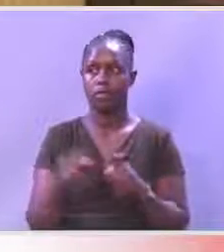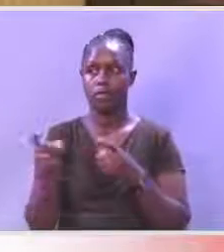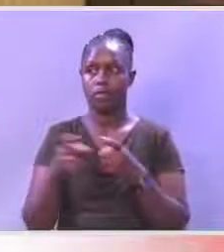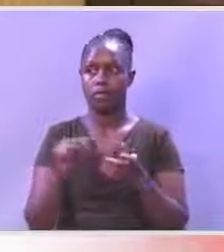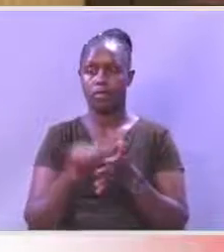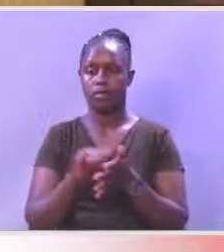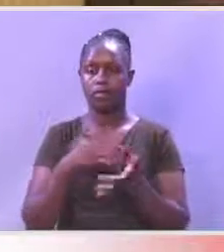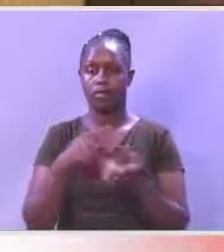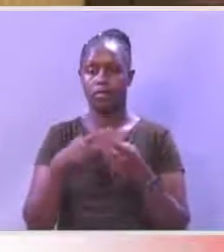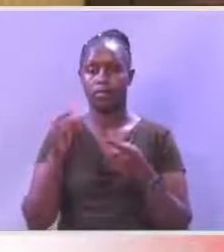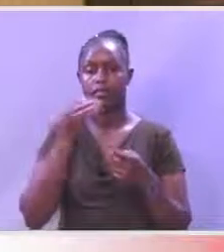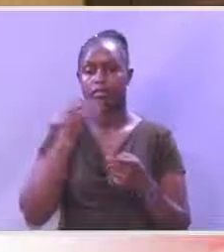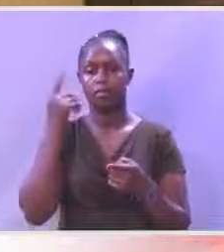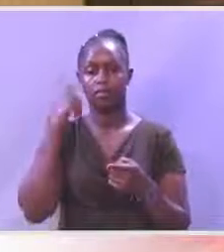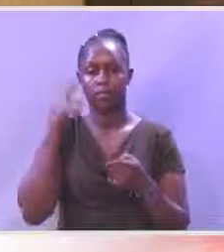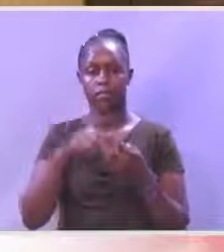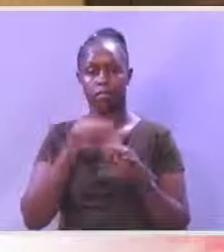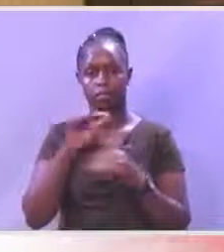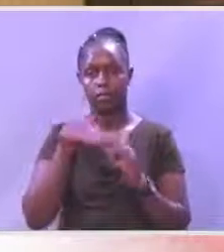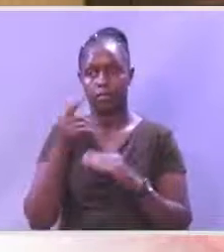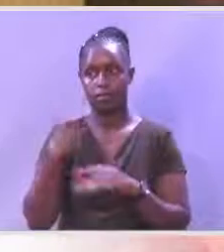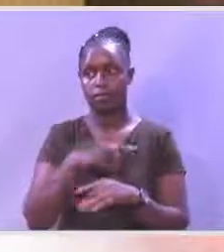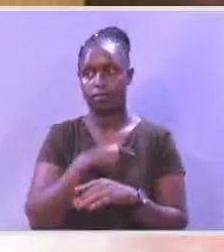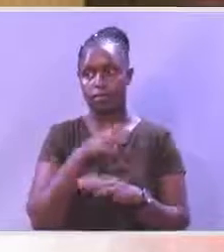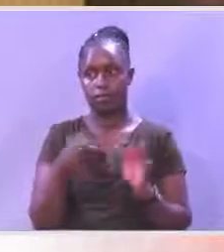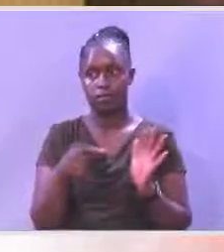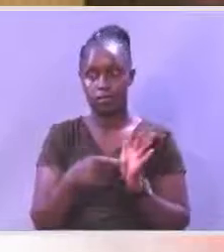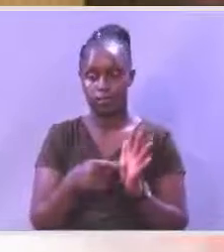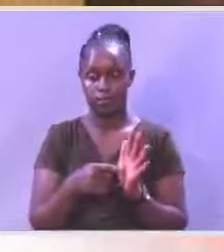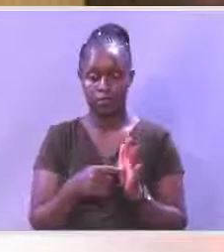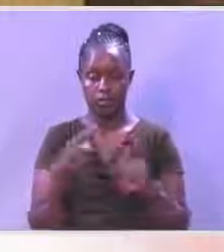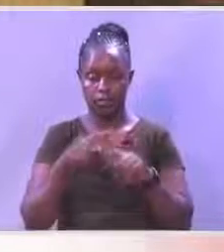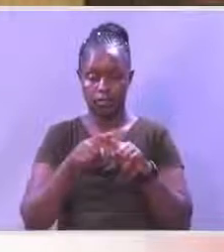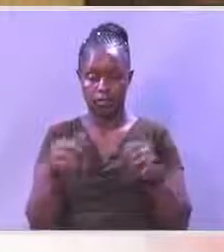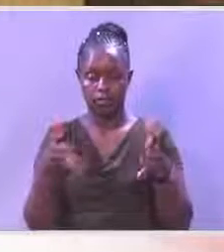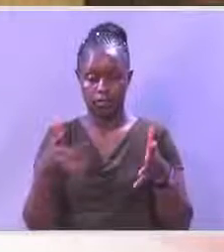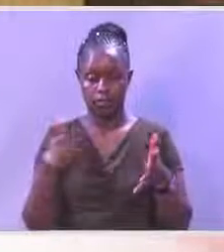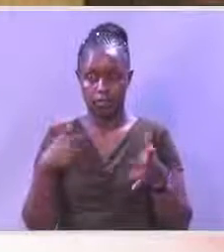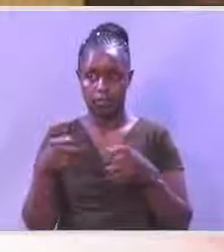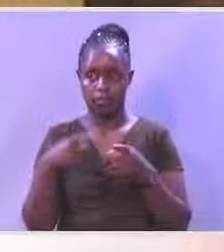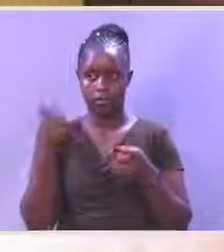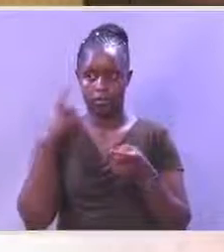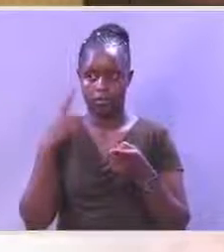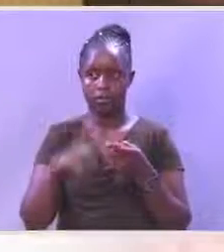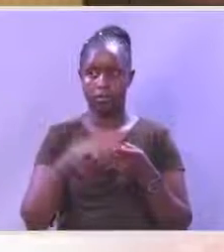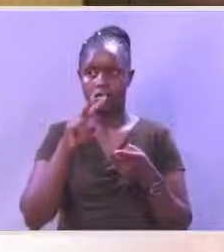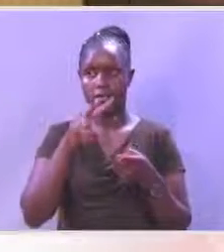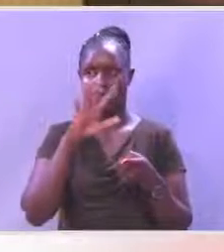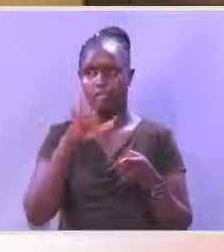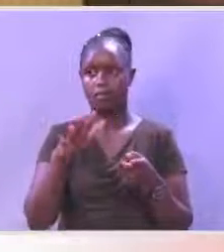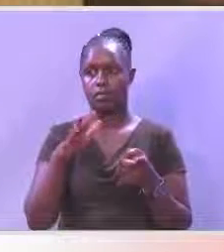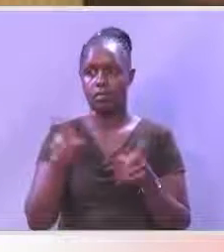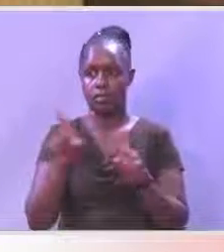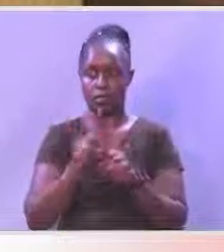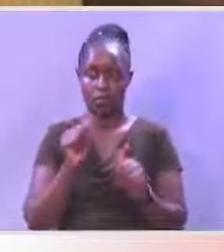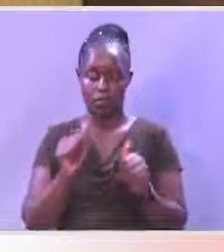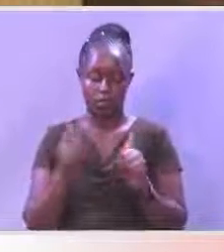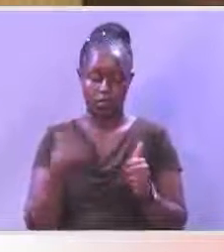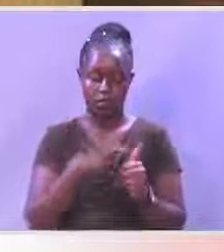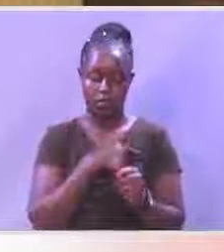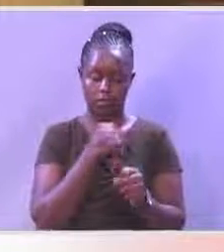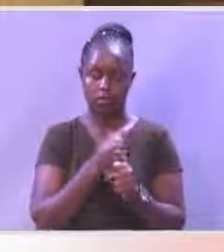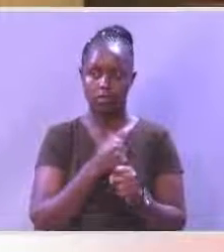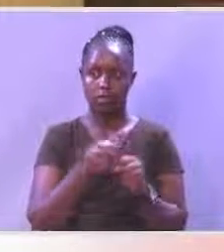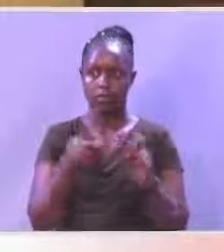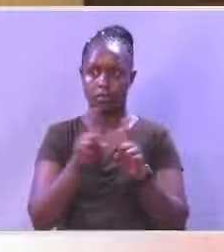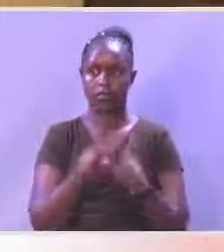a fully-fledged butchery. It was a slow start, but now we're operational in 24 branches across the country with Chandarana, and it's